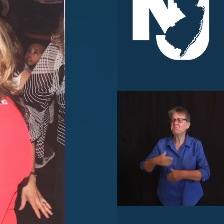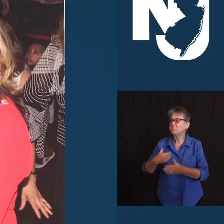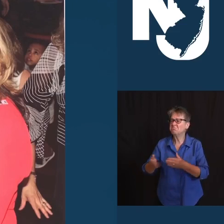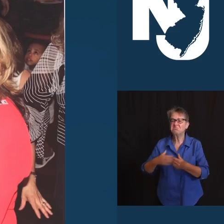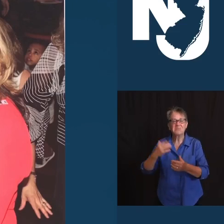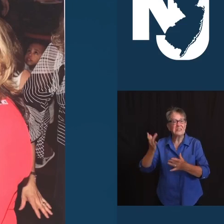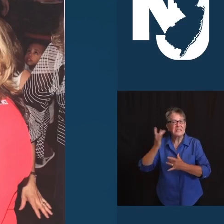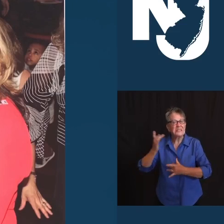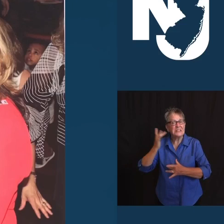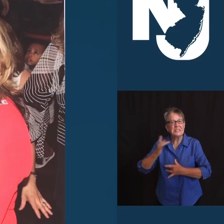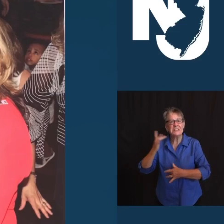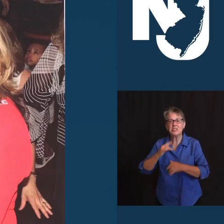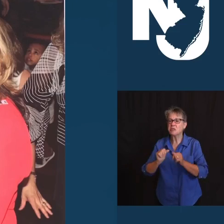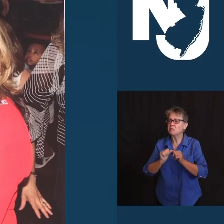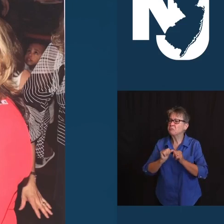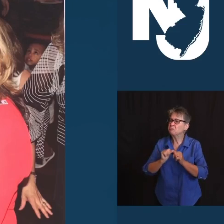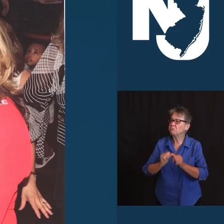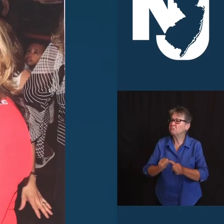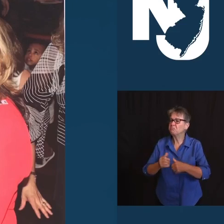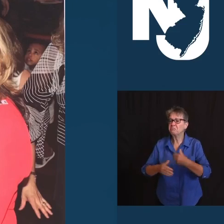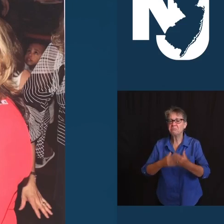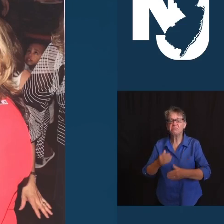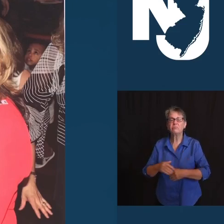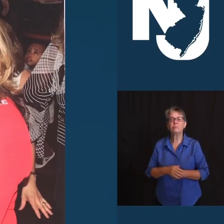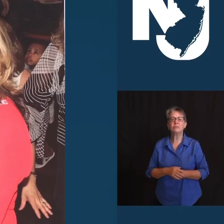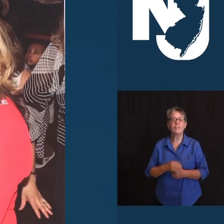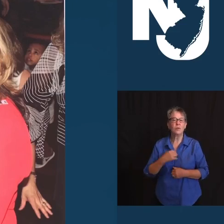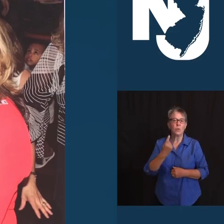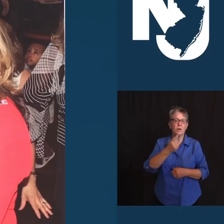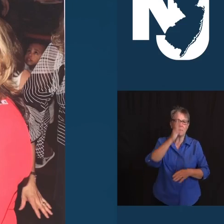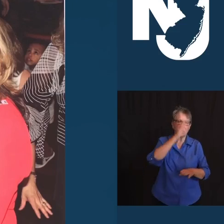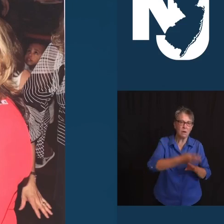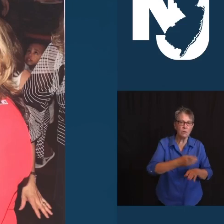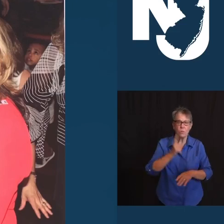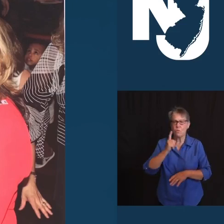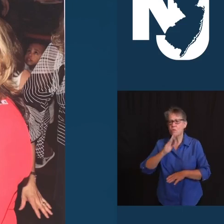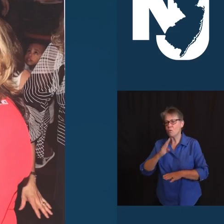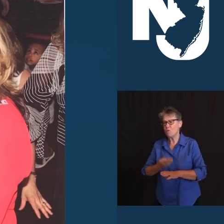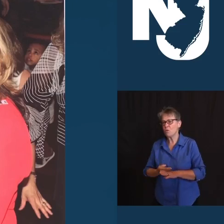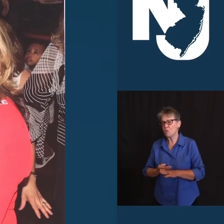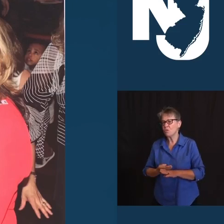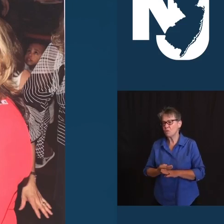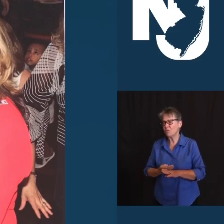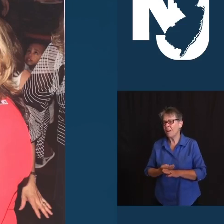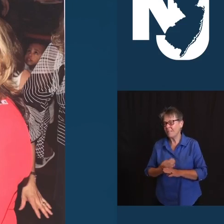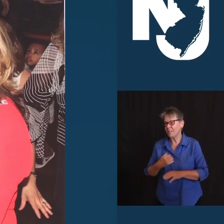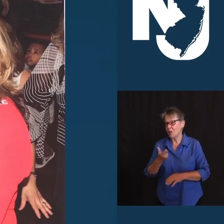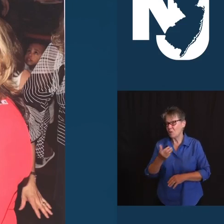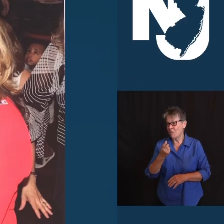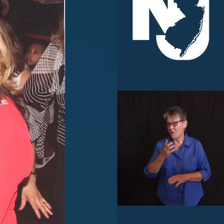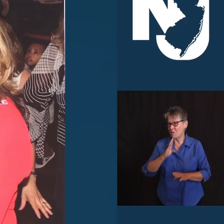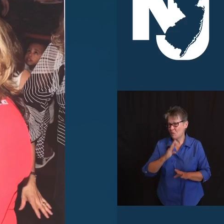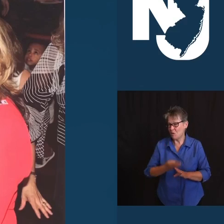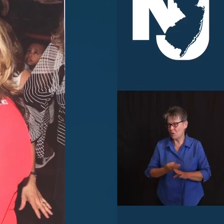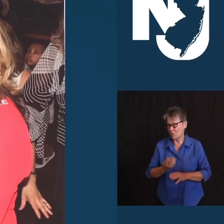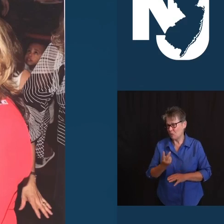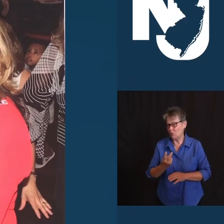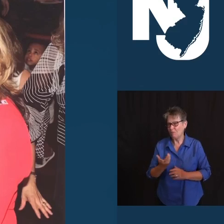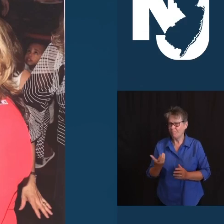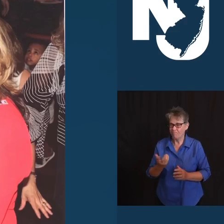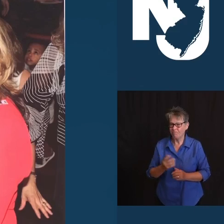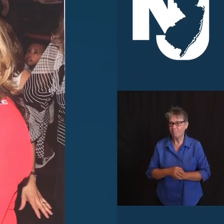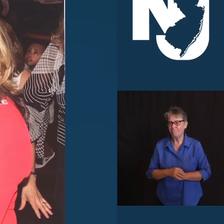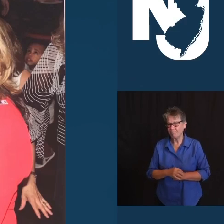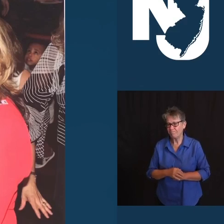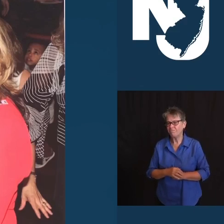Lionel, and daughter Brenda, and her granddaughters, Liana and Serena. Elena and Aurora leave behind